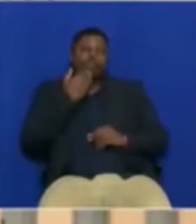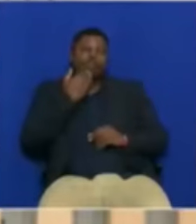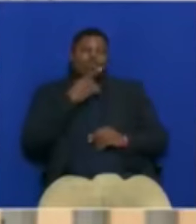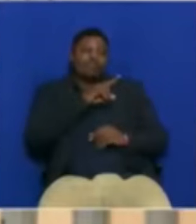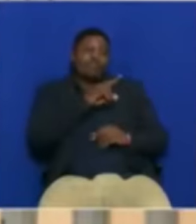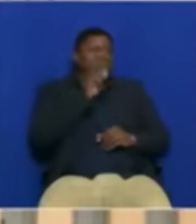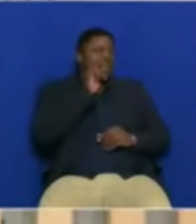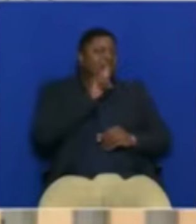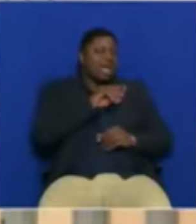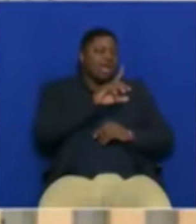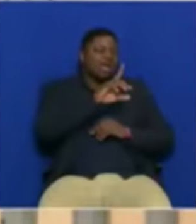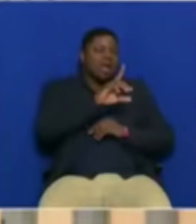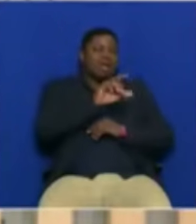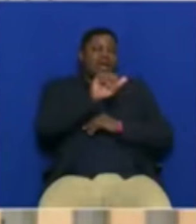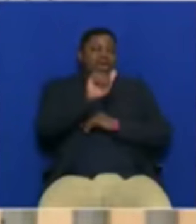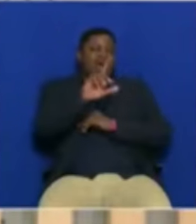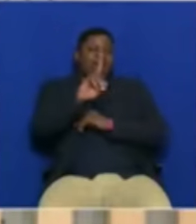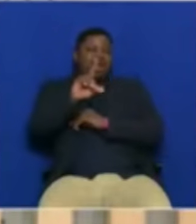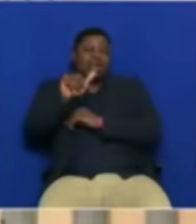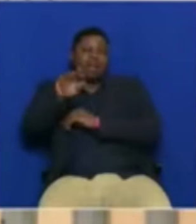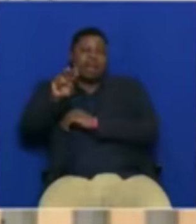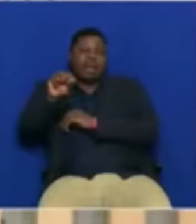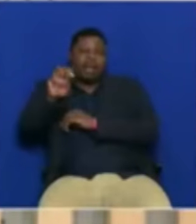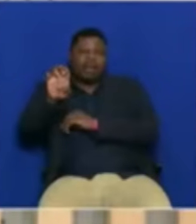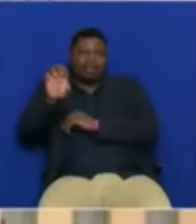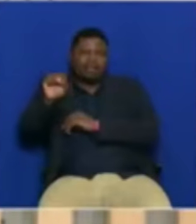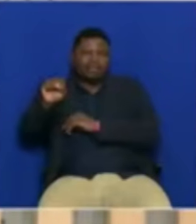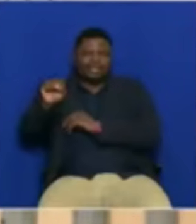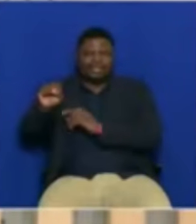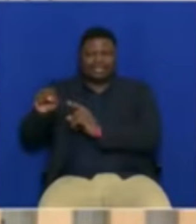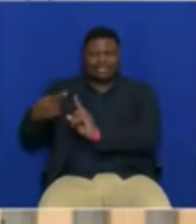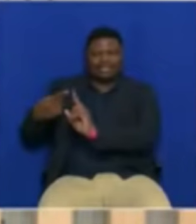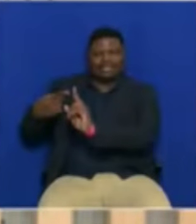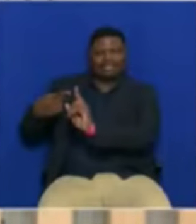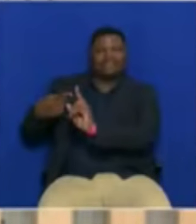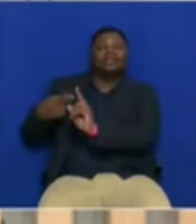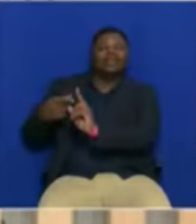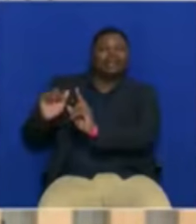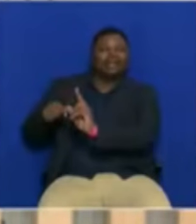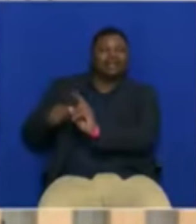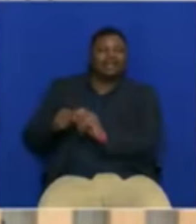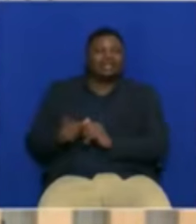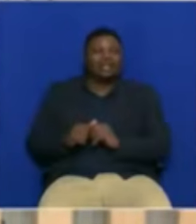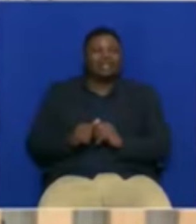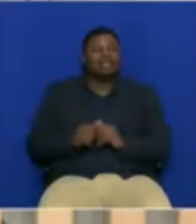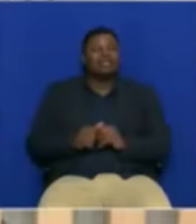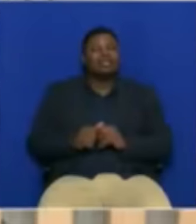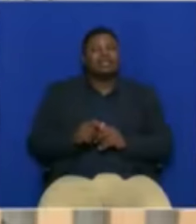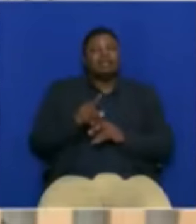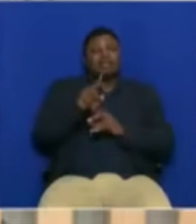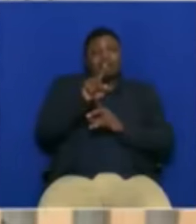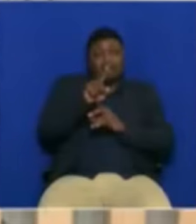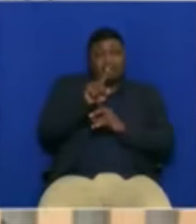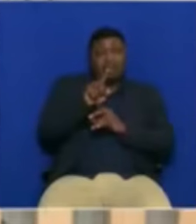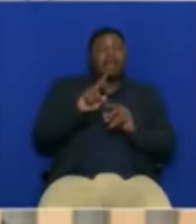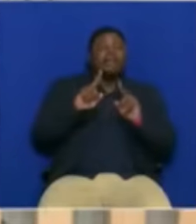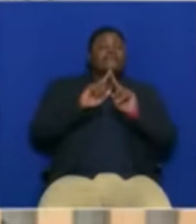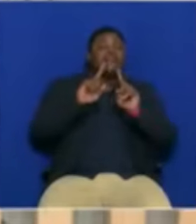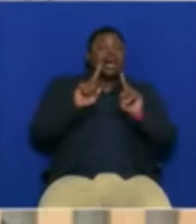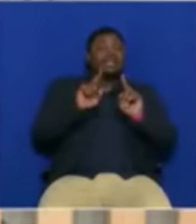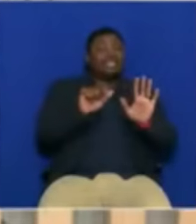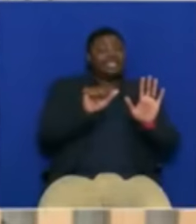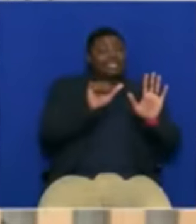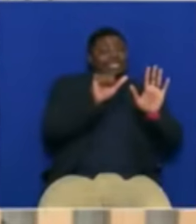So I take it, is it fair to assume that by the 6th of January 2025, you at least had the contents of the docket, of the